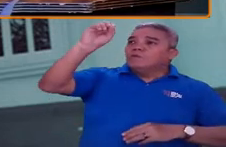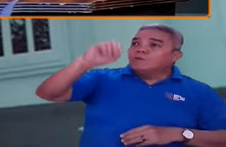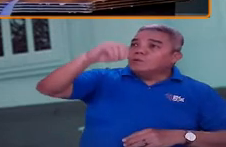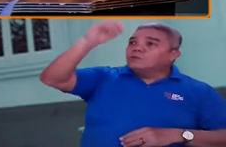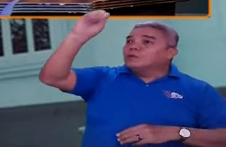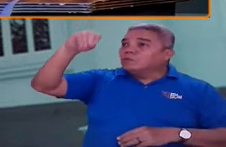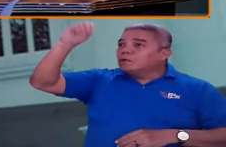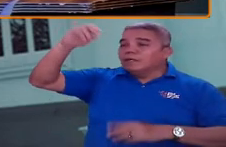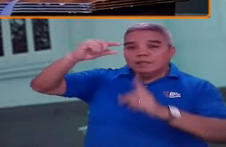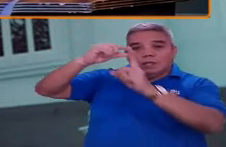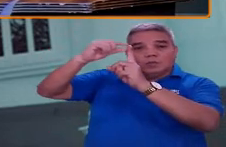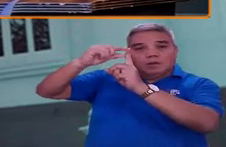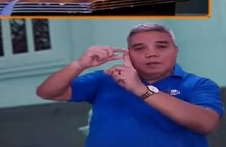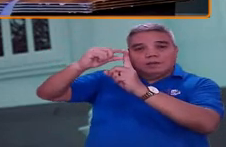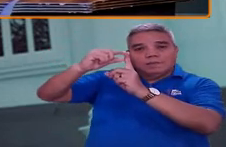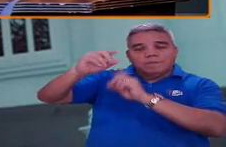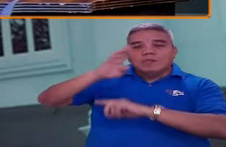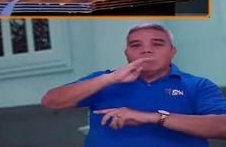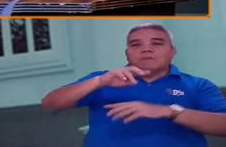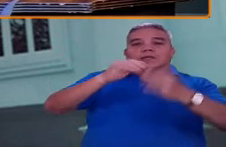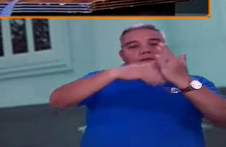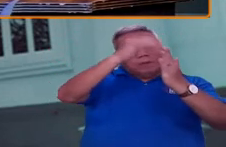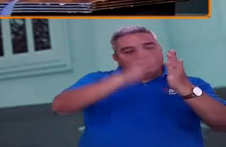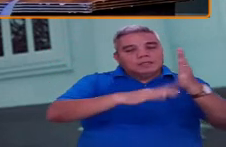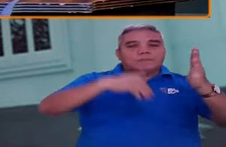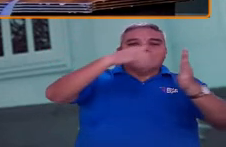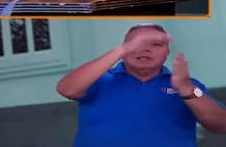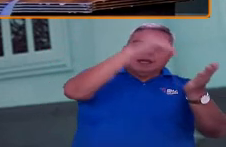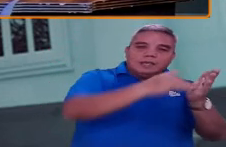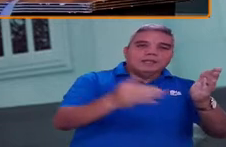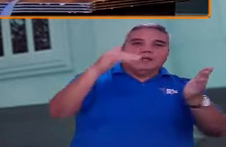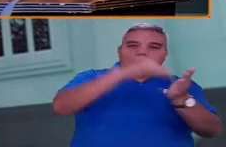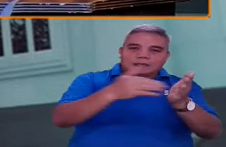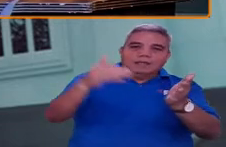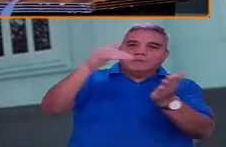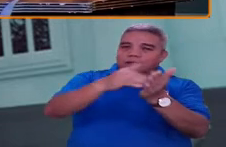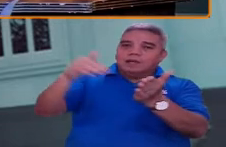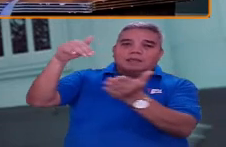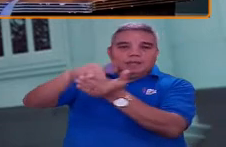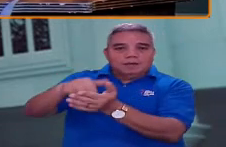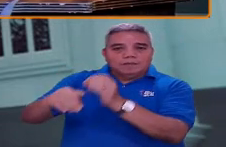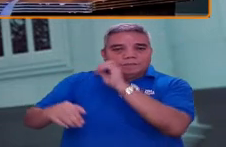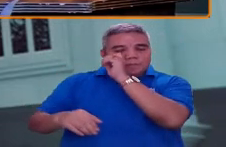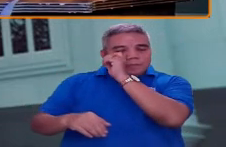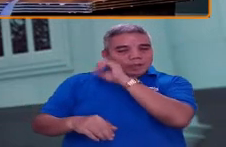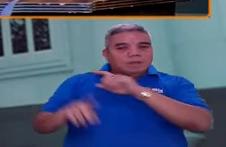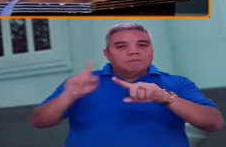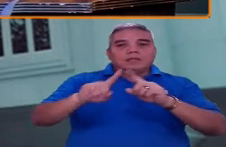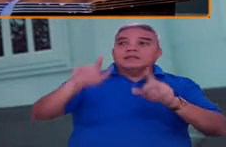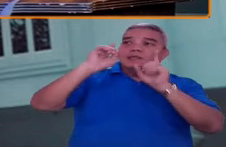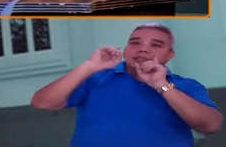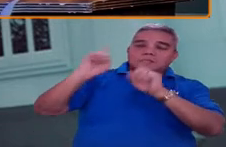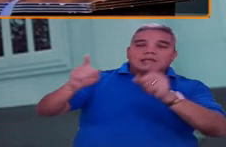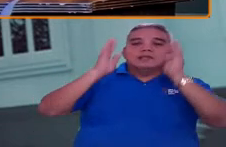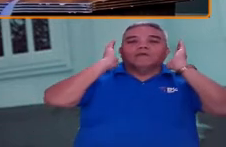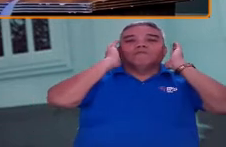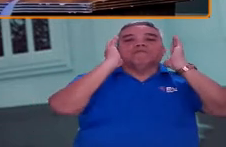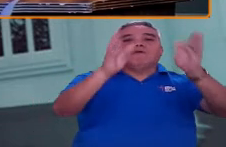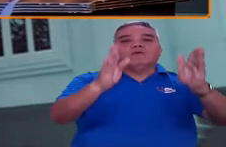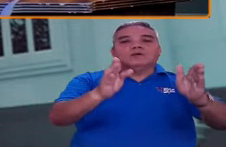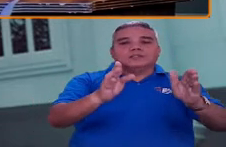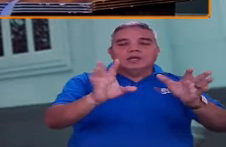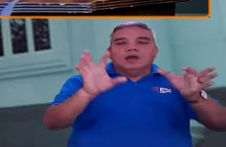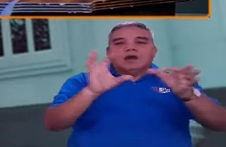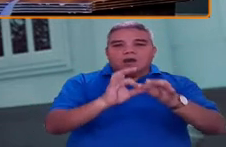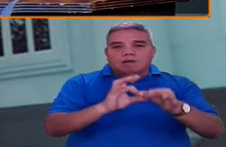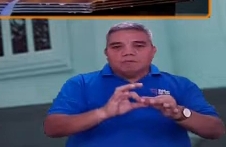that one. It's just been repented and repented over and over again. And, you know, that is still the focus and the